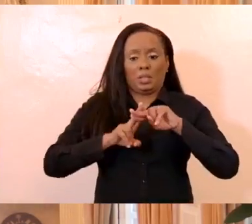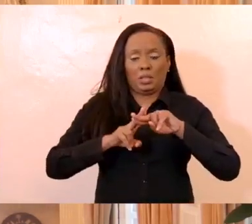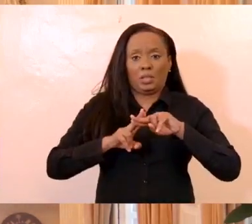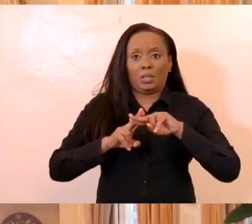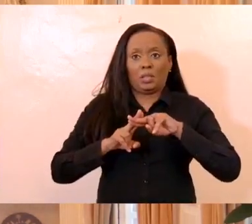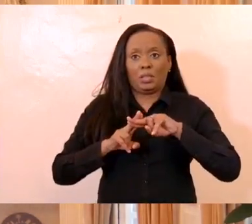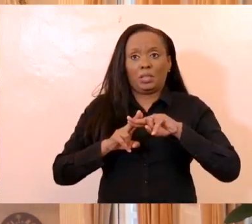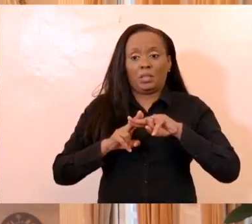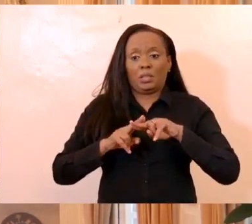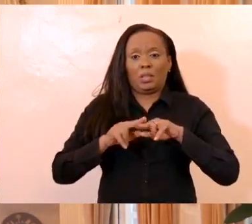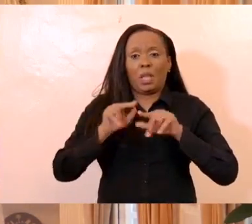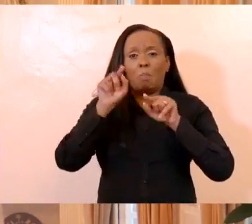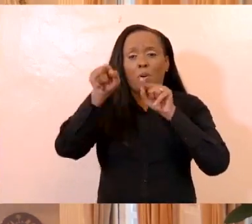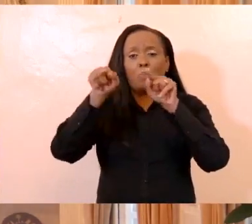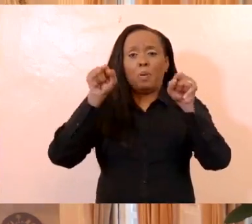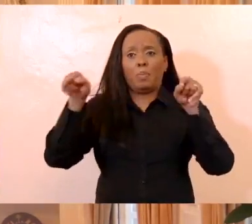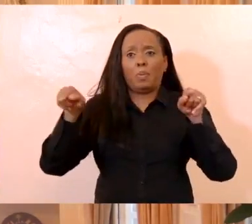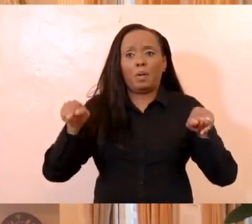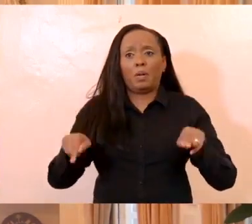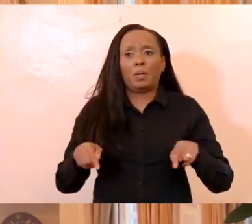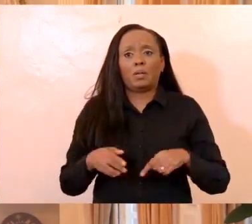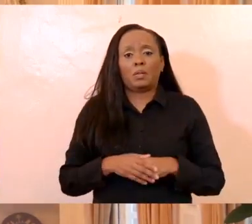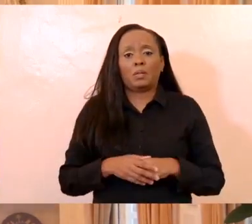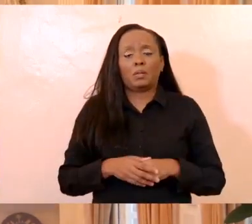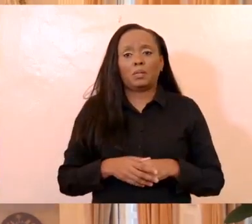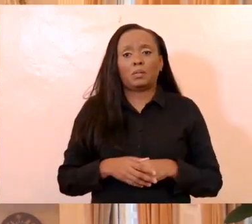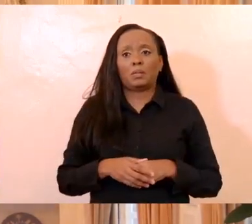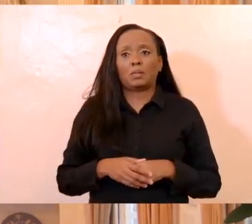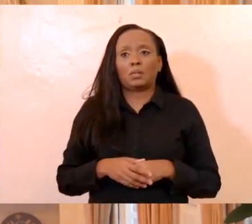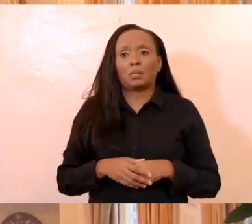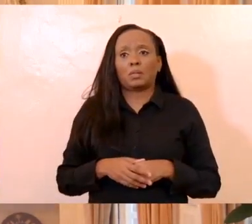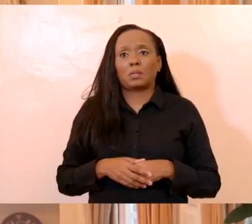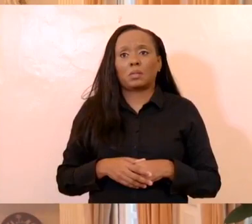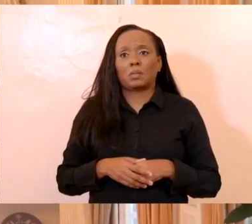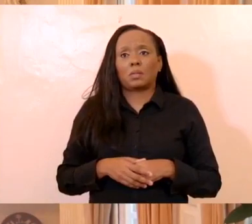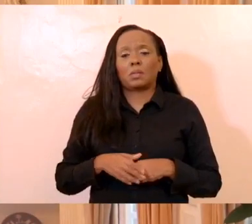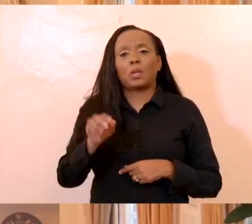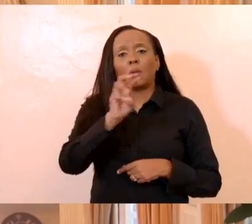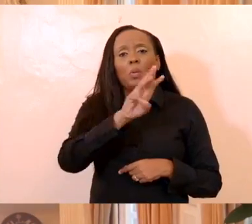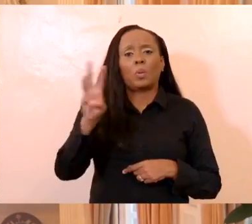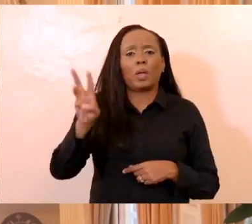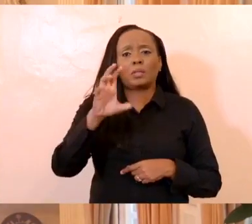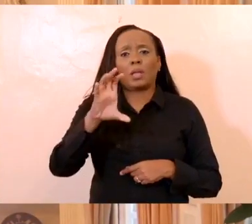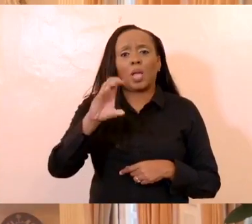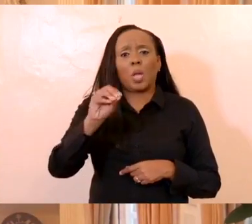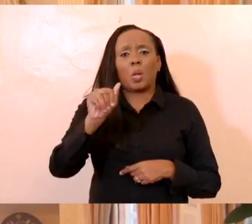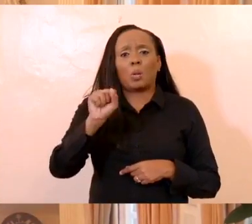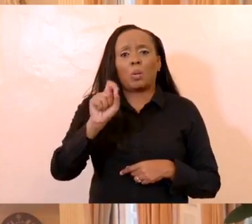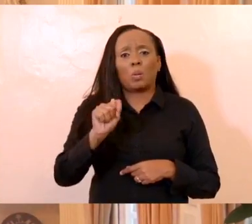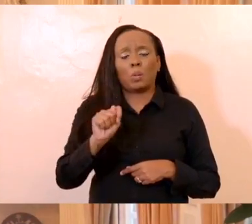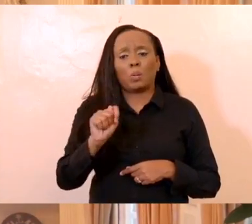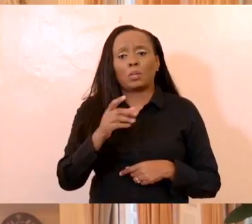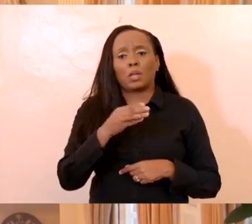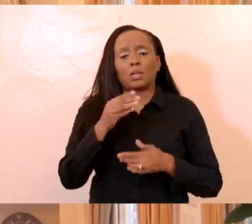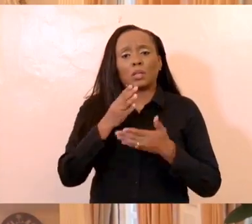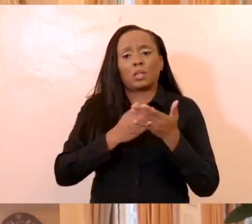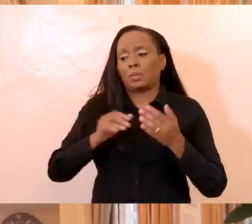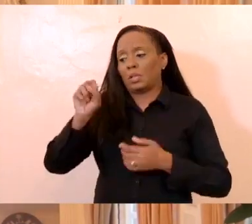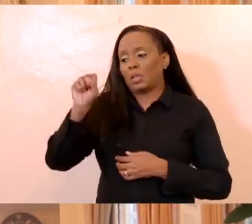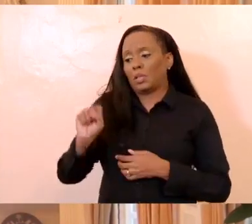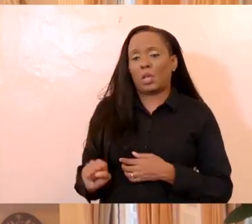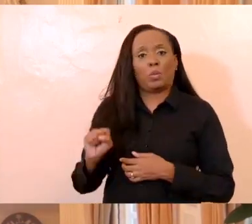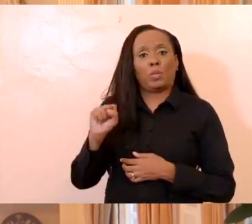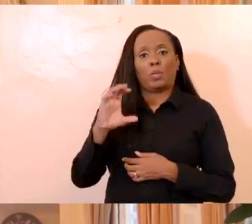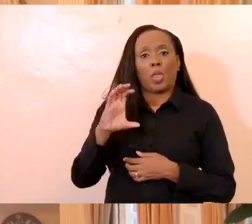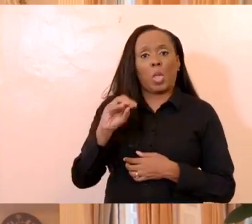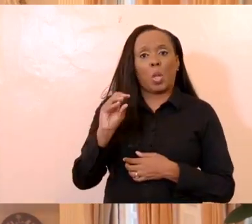the country, for the most part, the southern part of the country and along the west coast, and this is consistent with where some